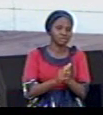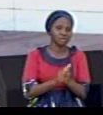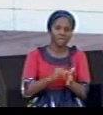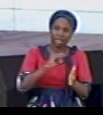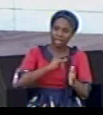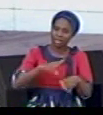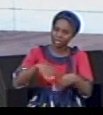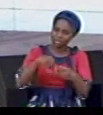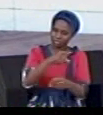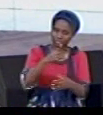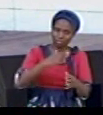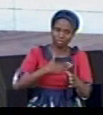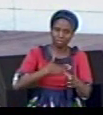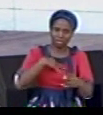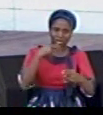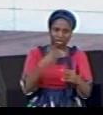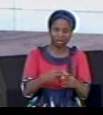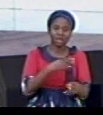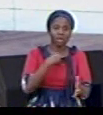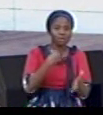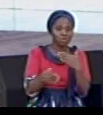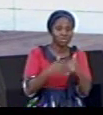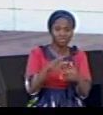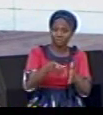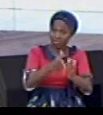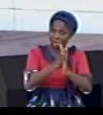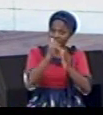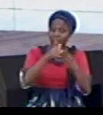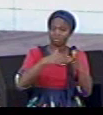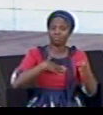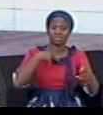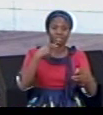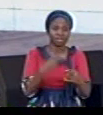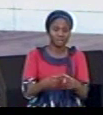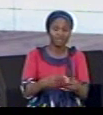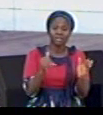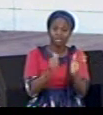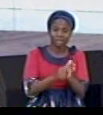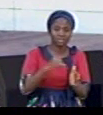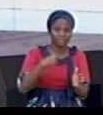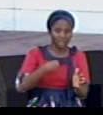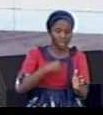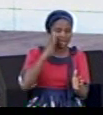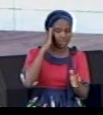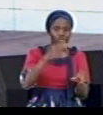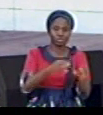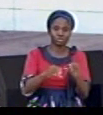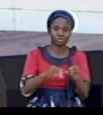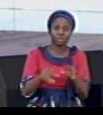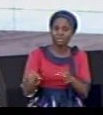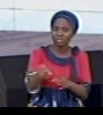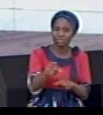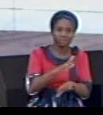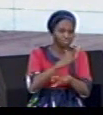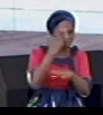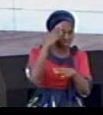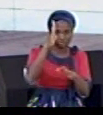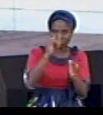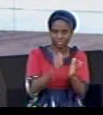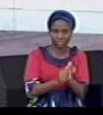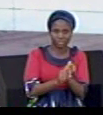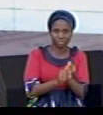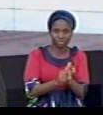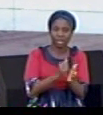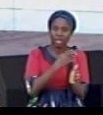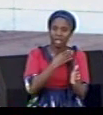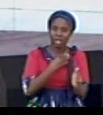and whatsoever you ask in my name, that I will do. They didn't know that. And